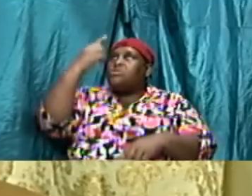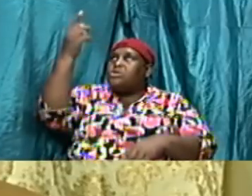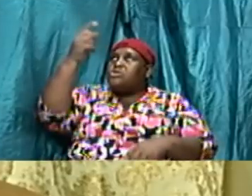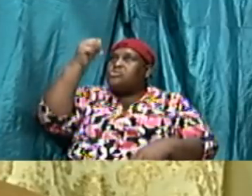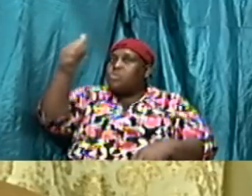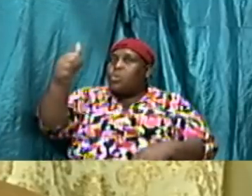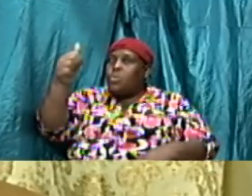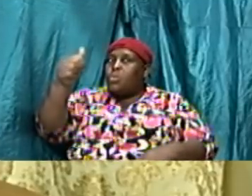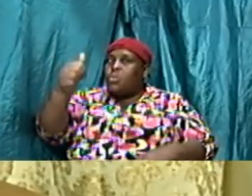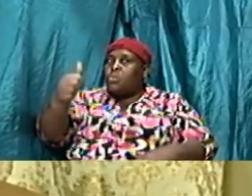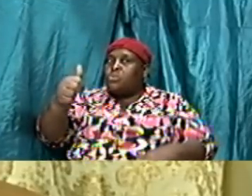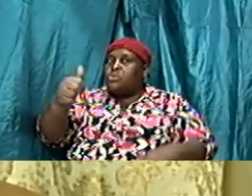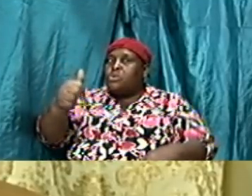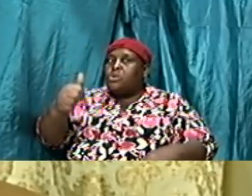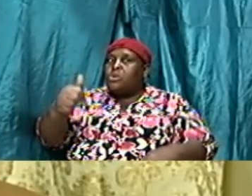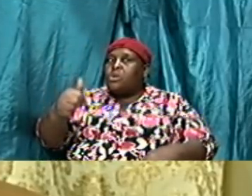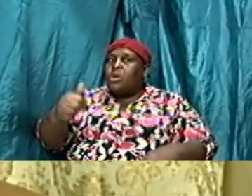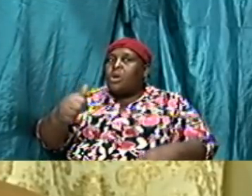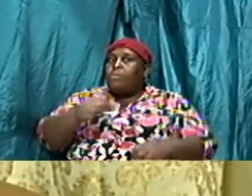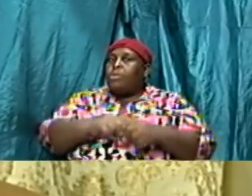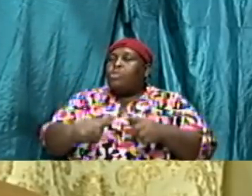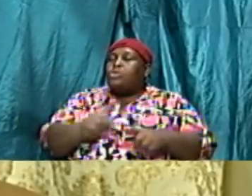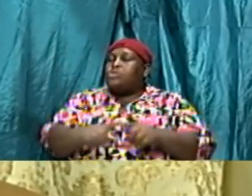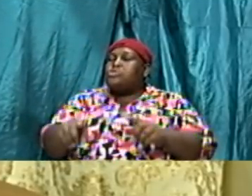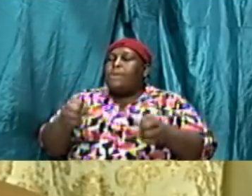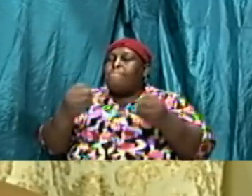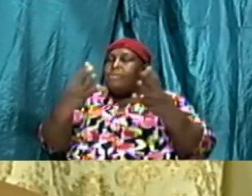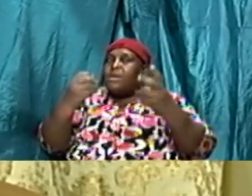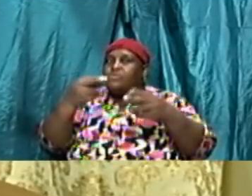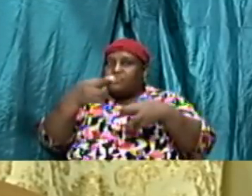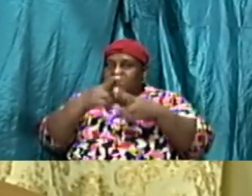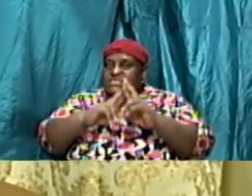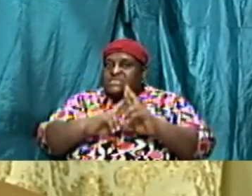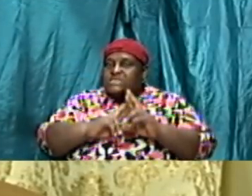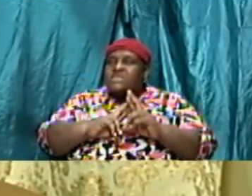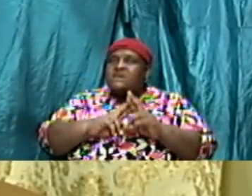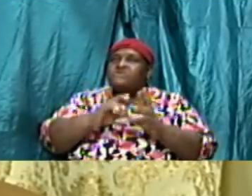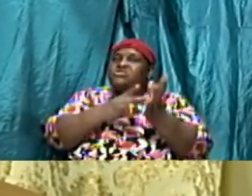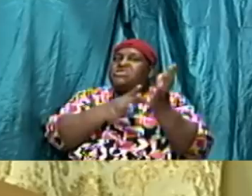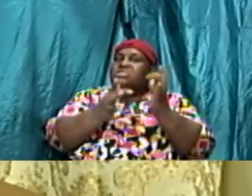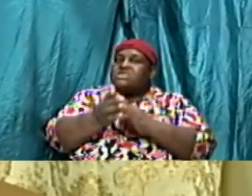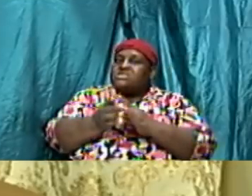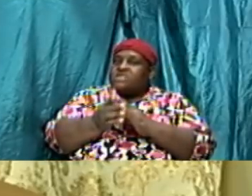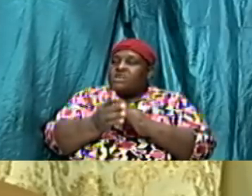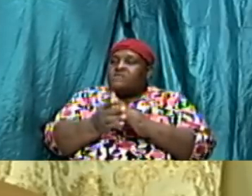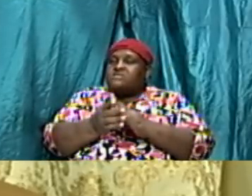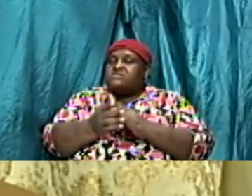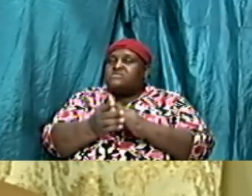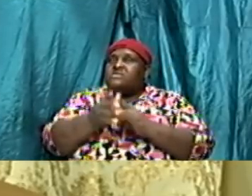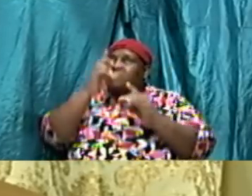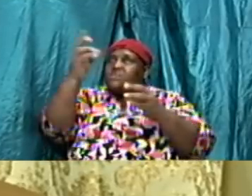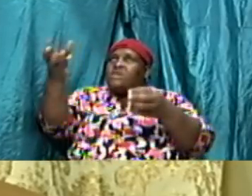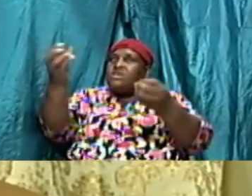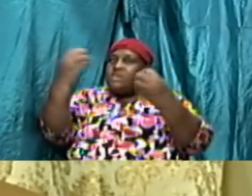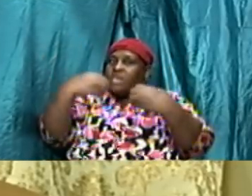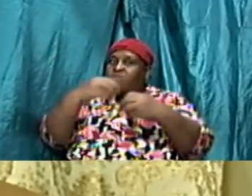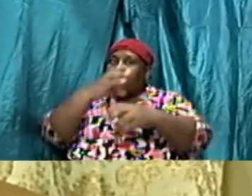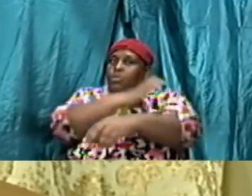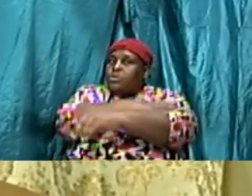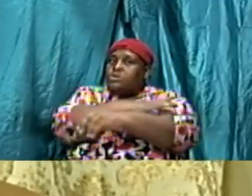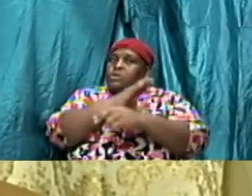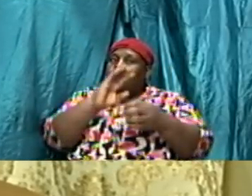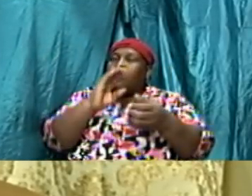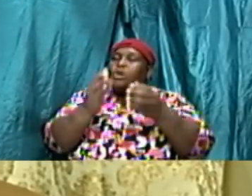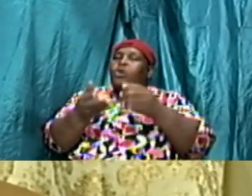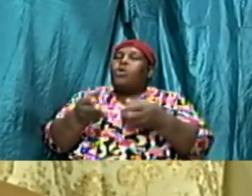as received him, to them gave he what? Power to become the sons of God. But God gave